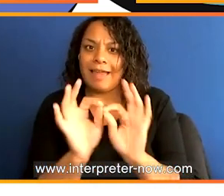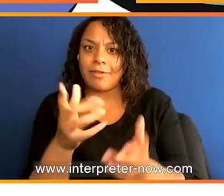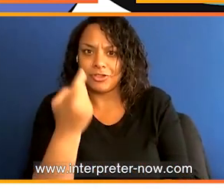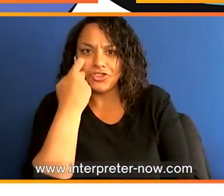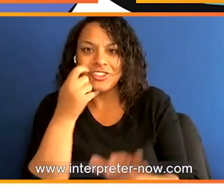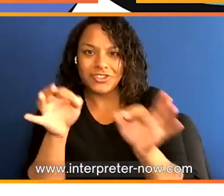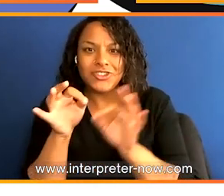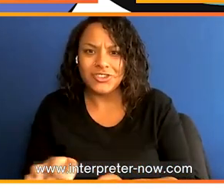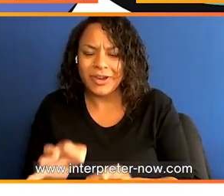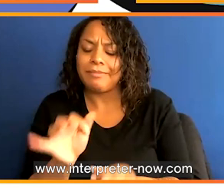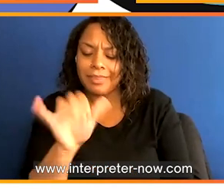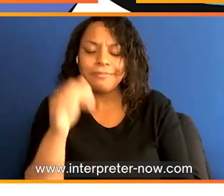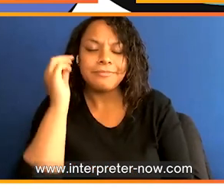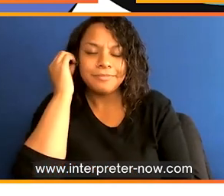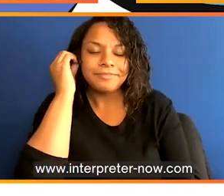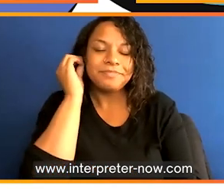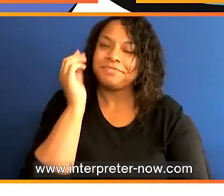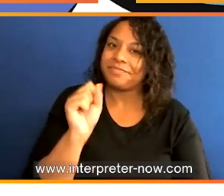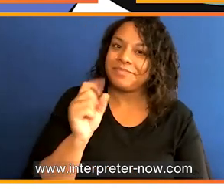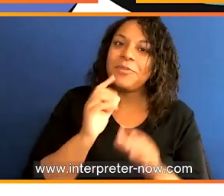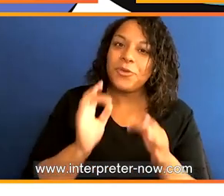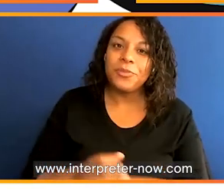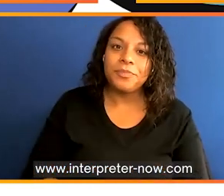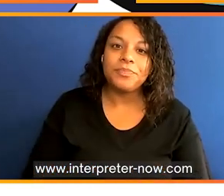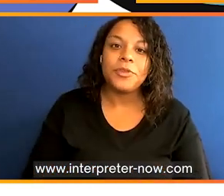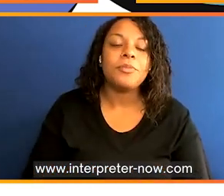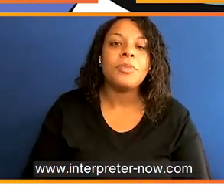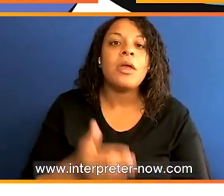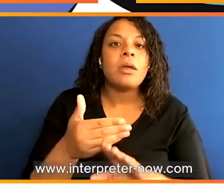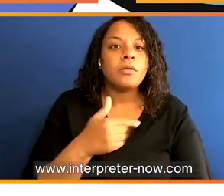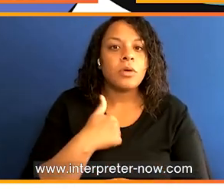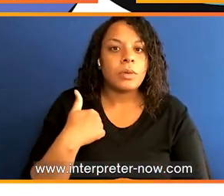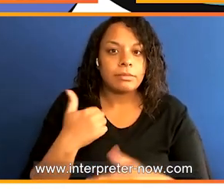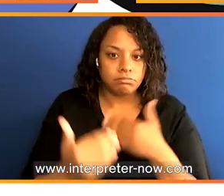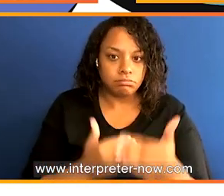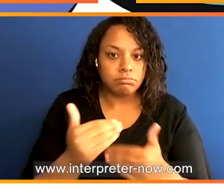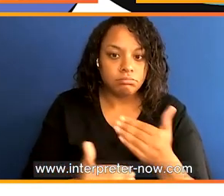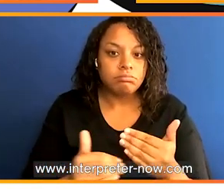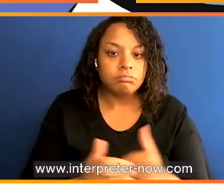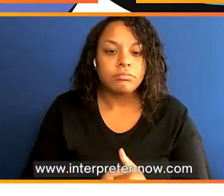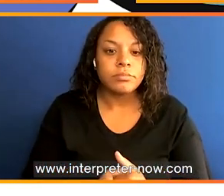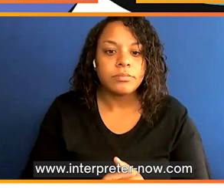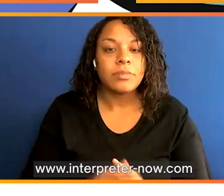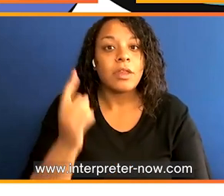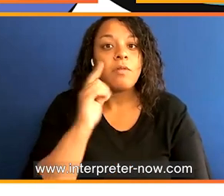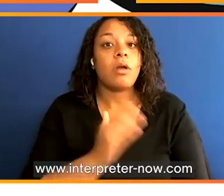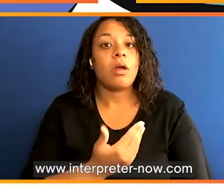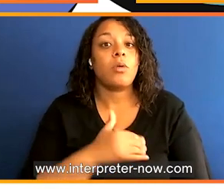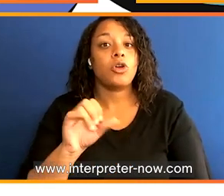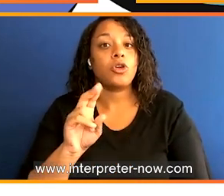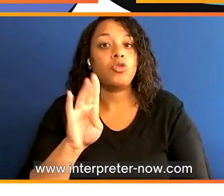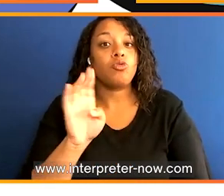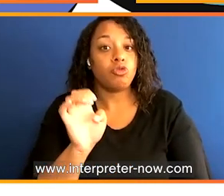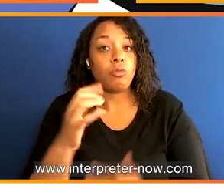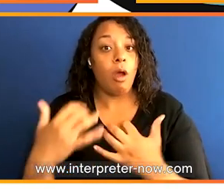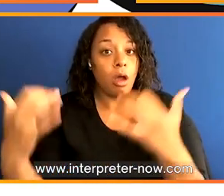described. Yeah. Yeah, absolutely. Absolutely. So before we dive in, let's just for our YouTube audience, describe ourselves